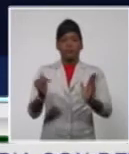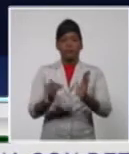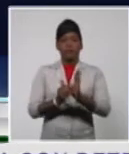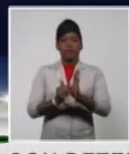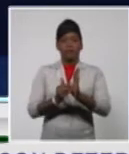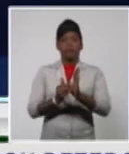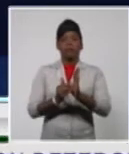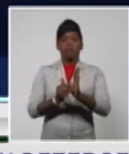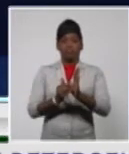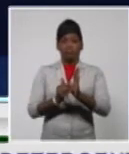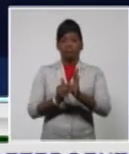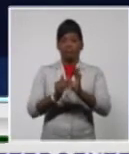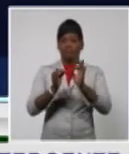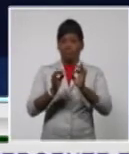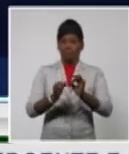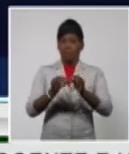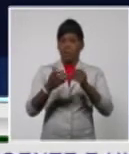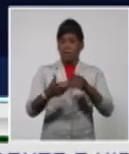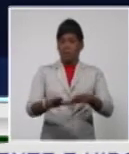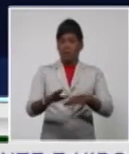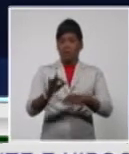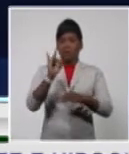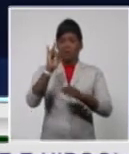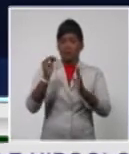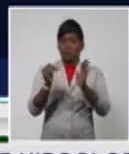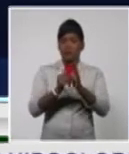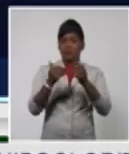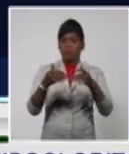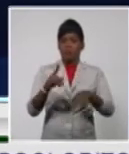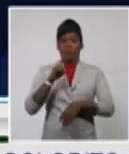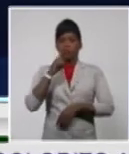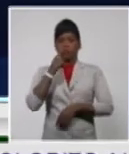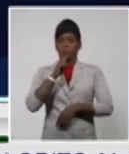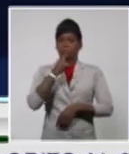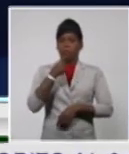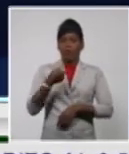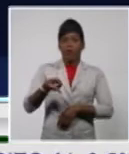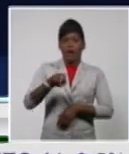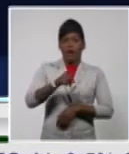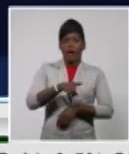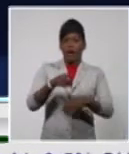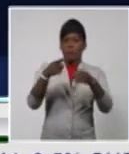7,758 to be exact, at the molecular biology laboratories of our country,